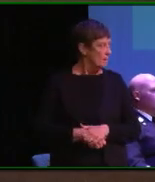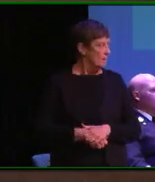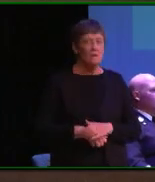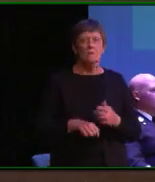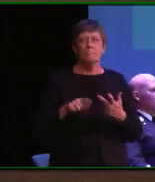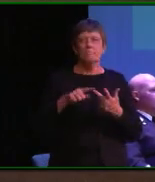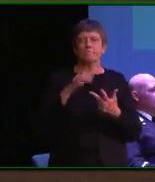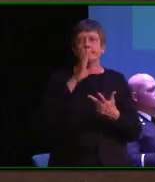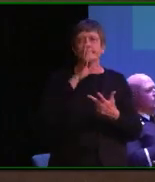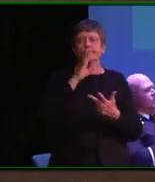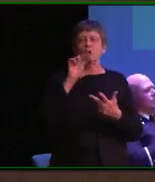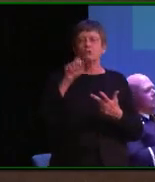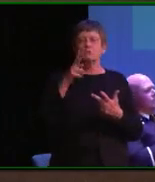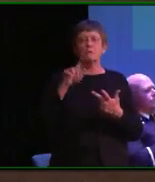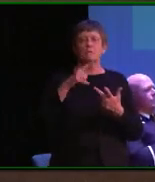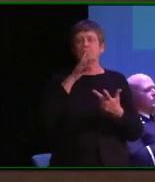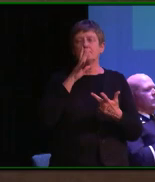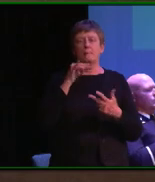Sharones.